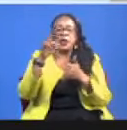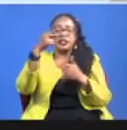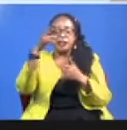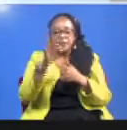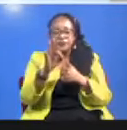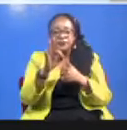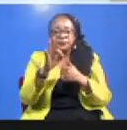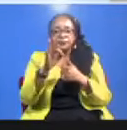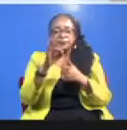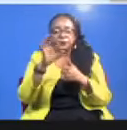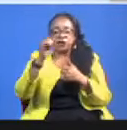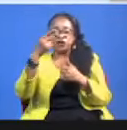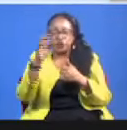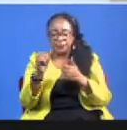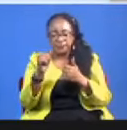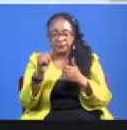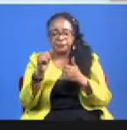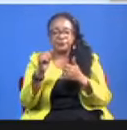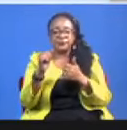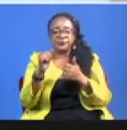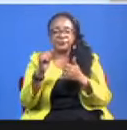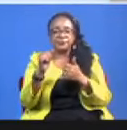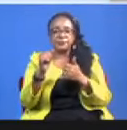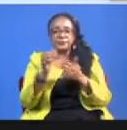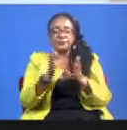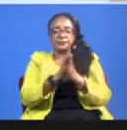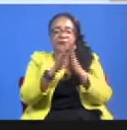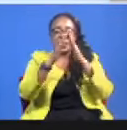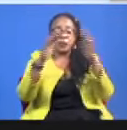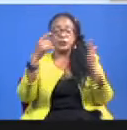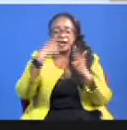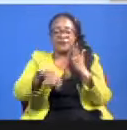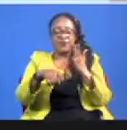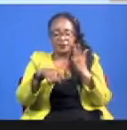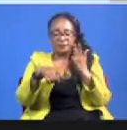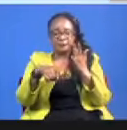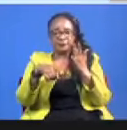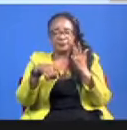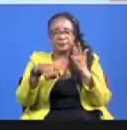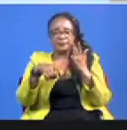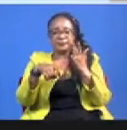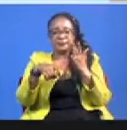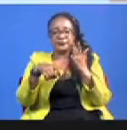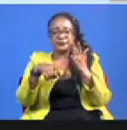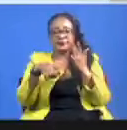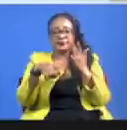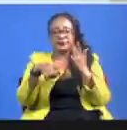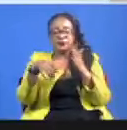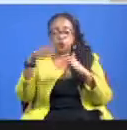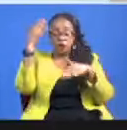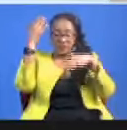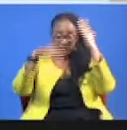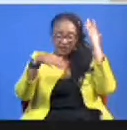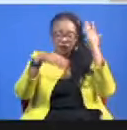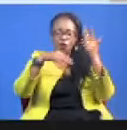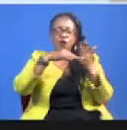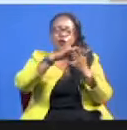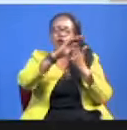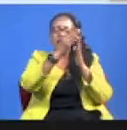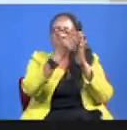to NHIF and SHA. We listen to what will happen to housing levy. We listen to what's going to happen to the